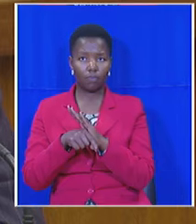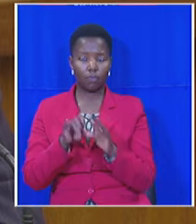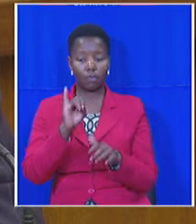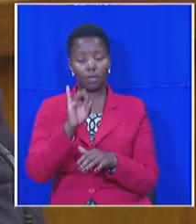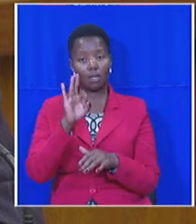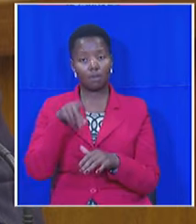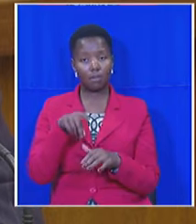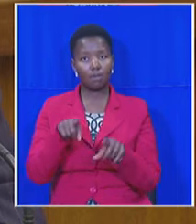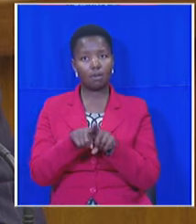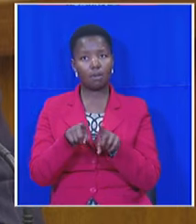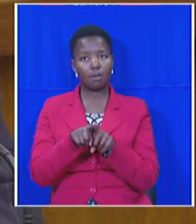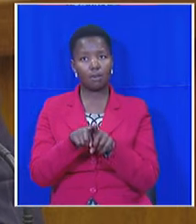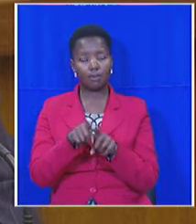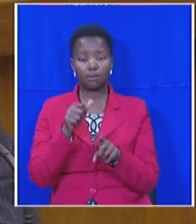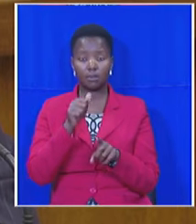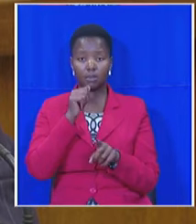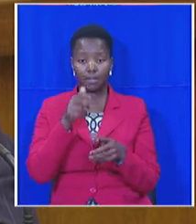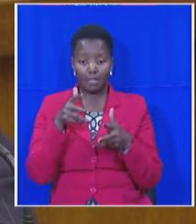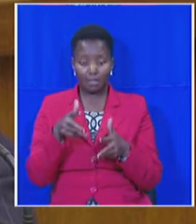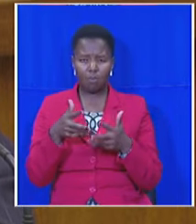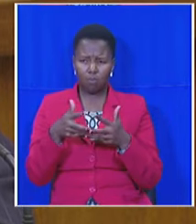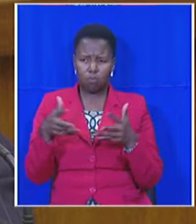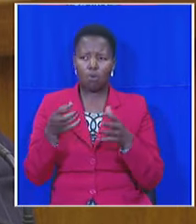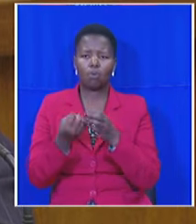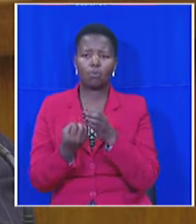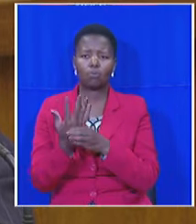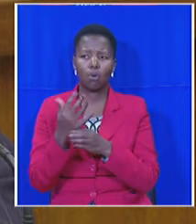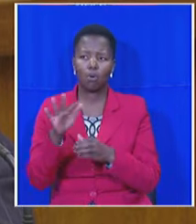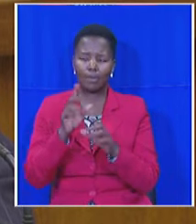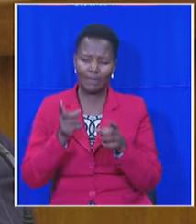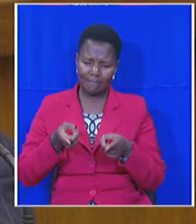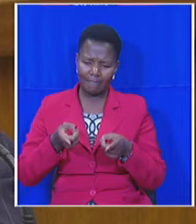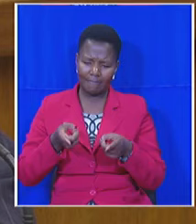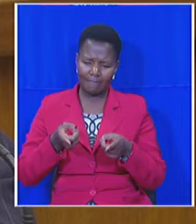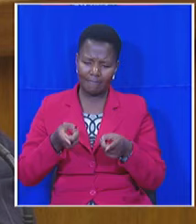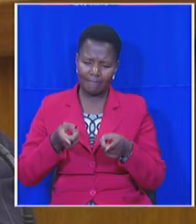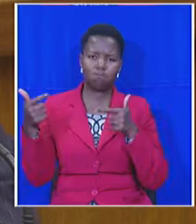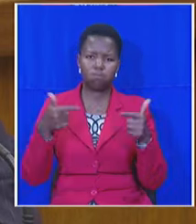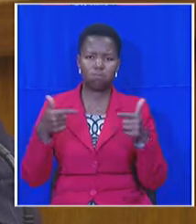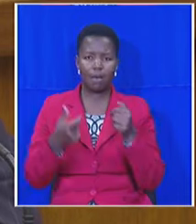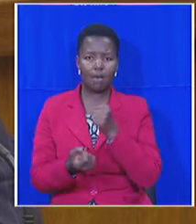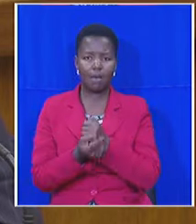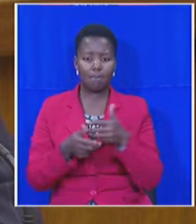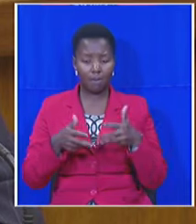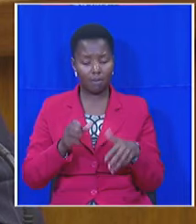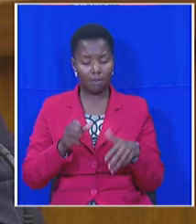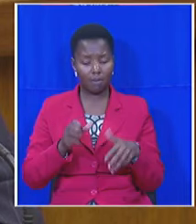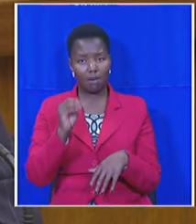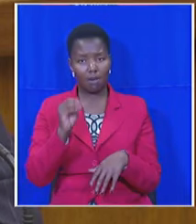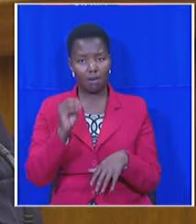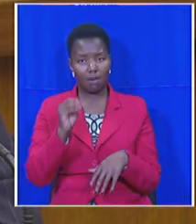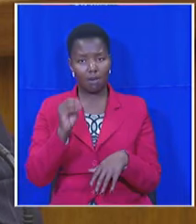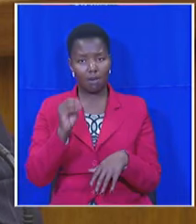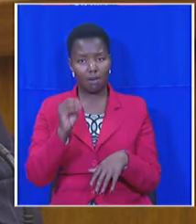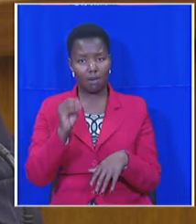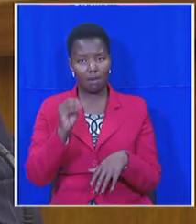such as well as the phenomenal growth in the terrorism scourge in Africa is also a cause for great concern to